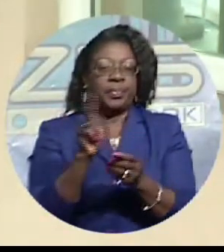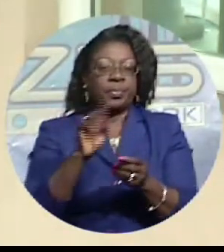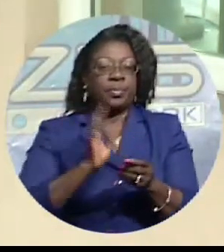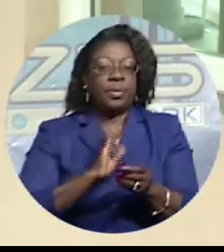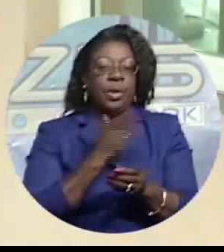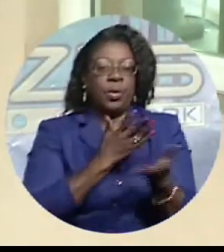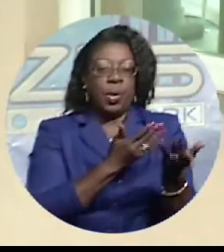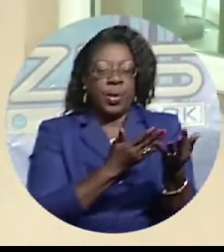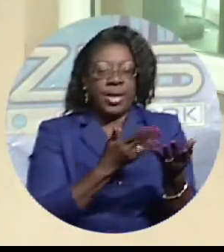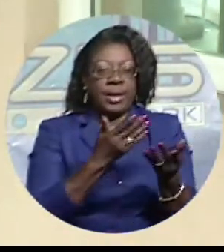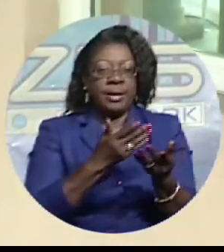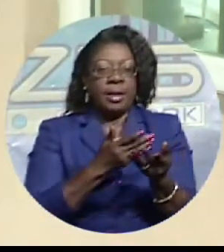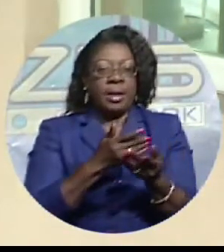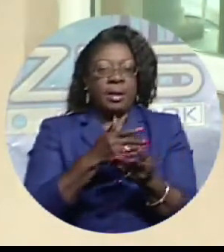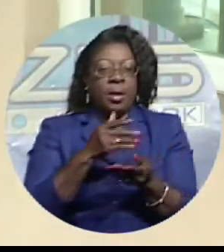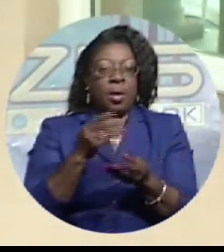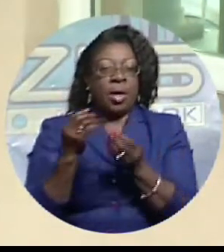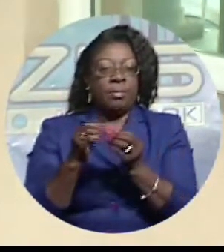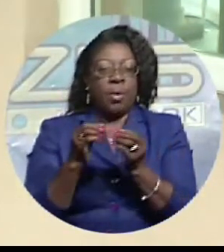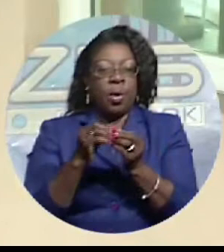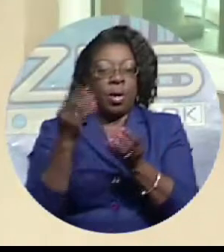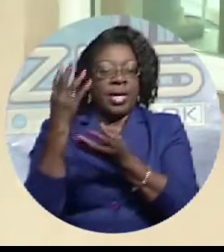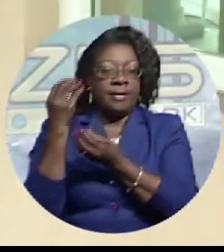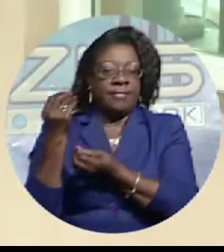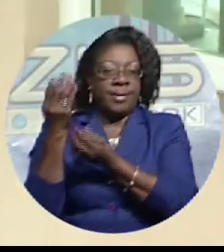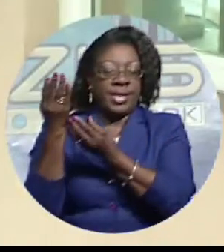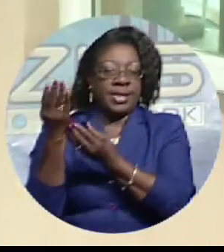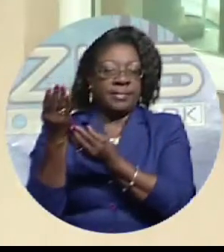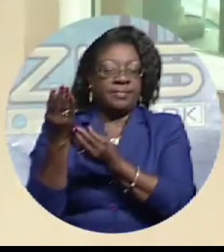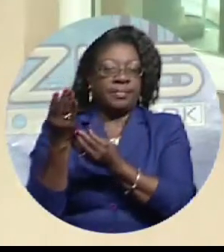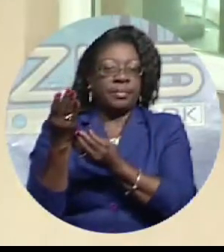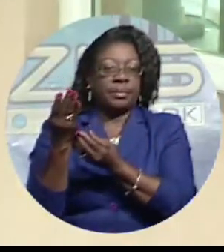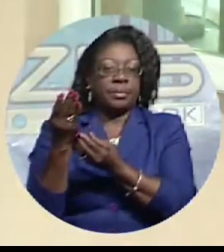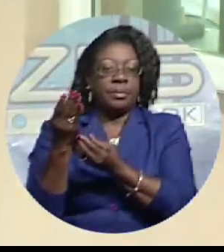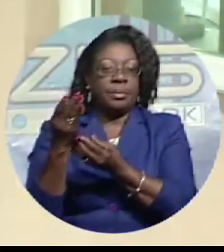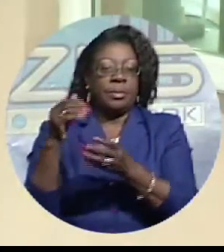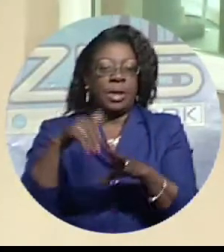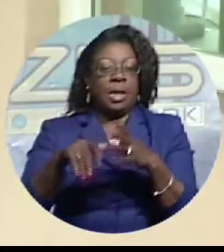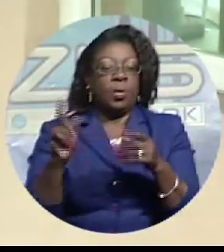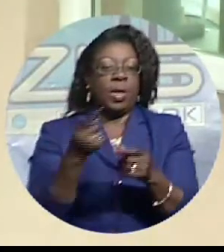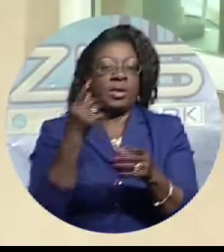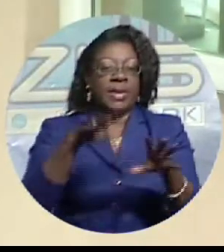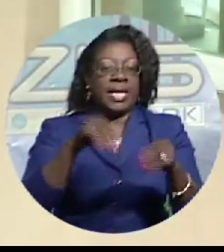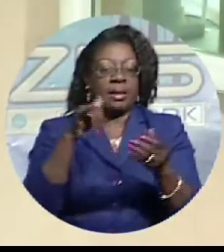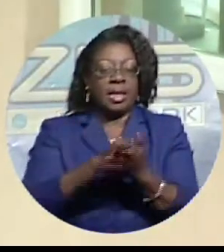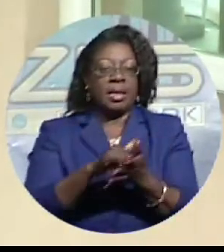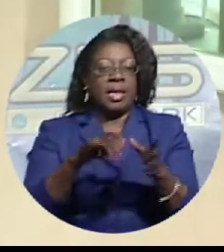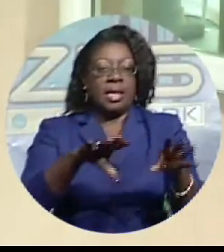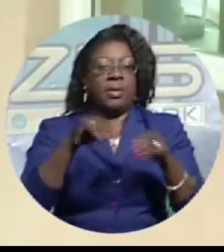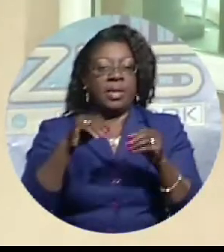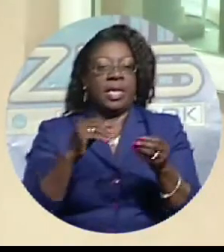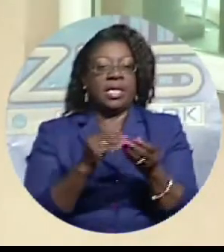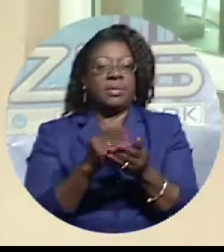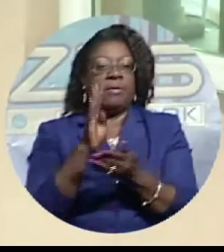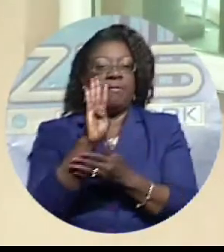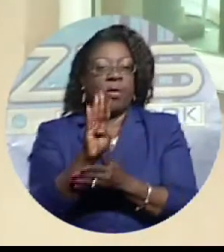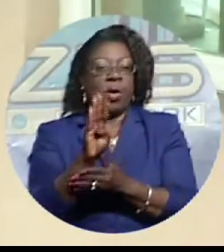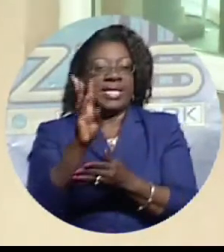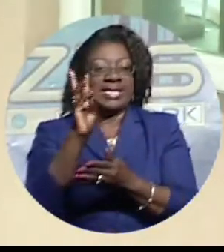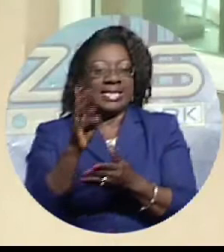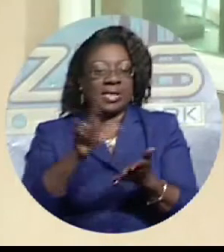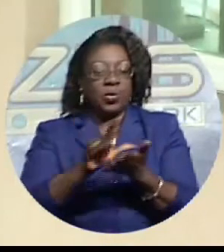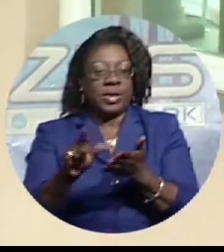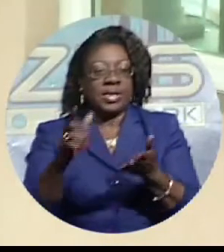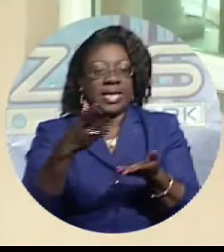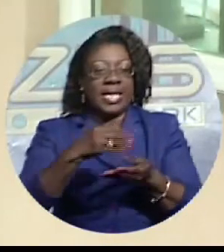We're waiting on more updated data. And once we get that, it'll take us about 4 to 6 weeks to get